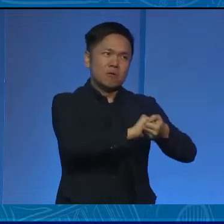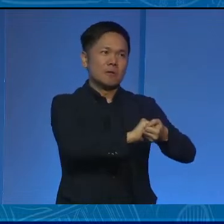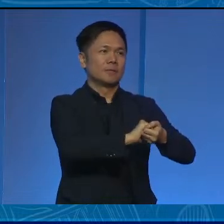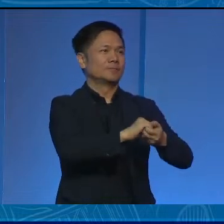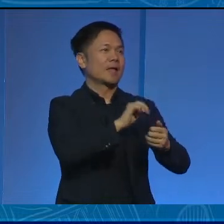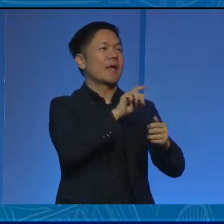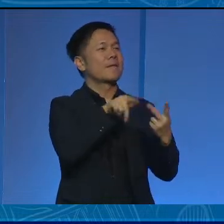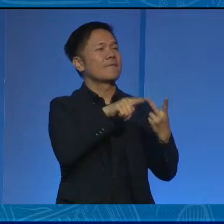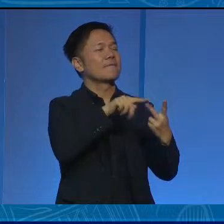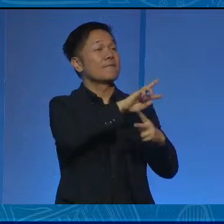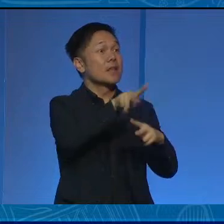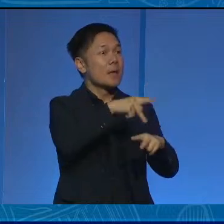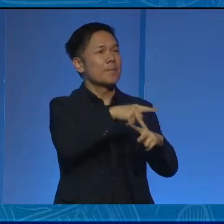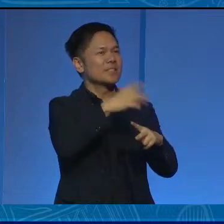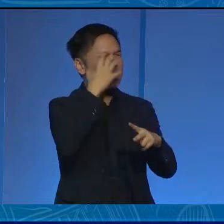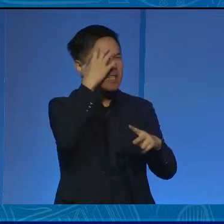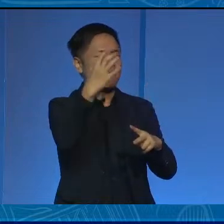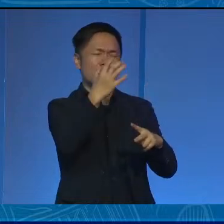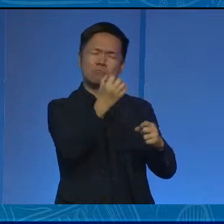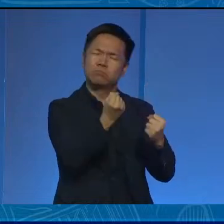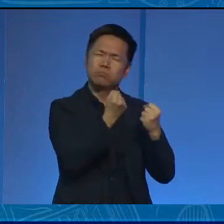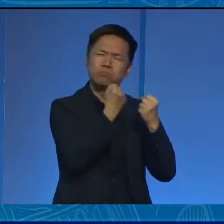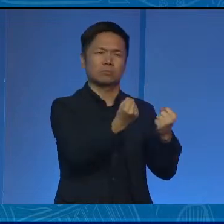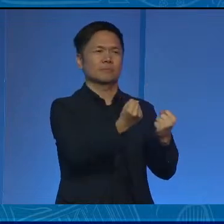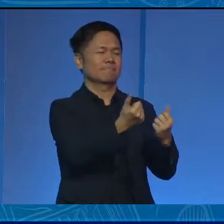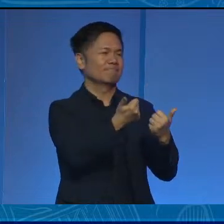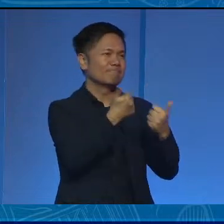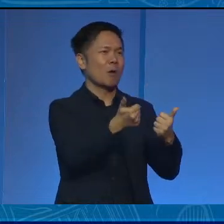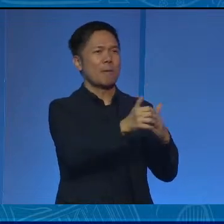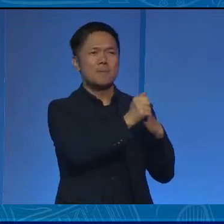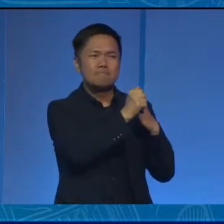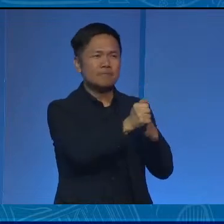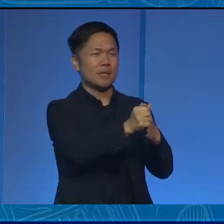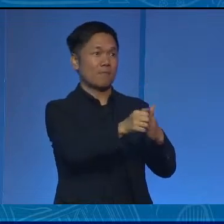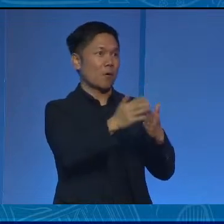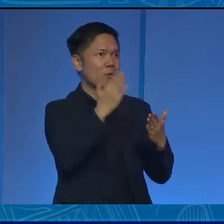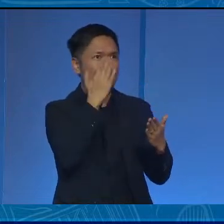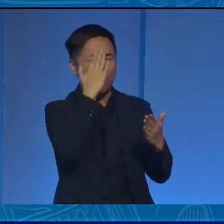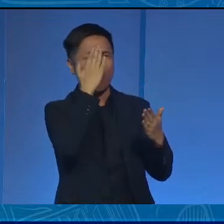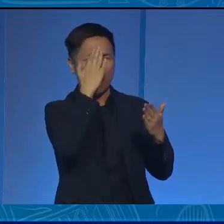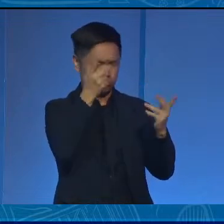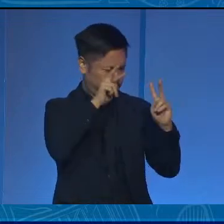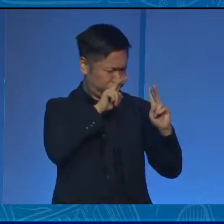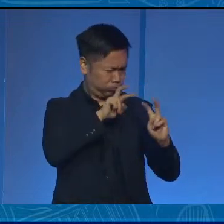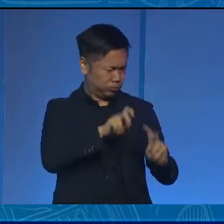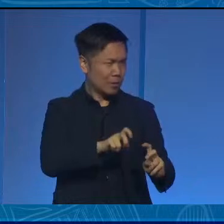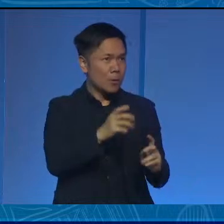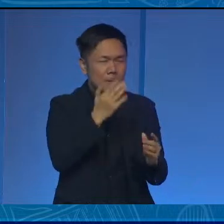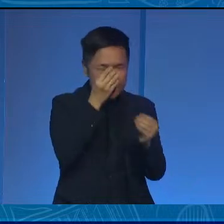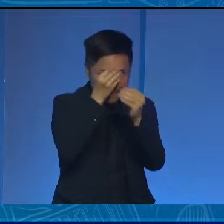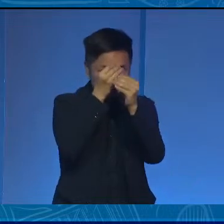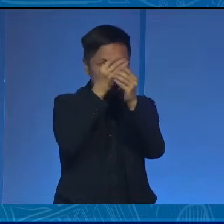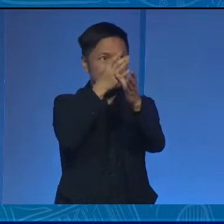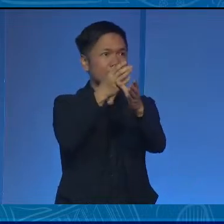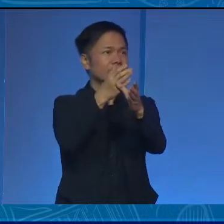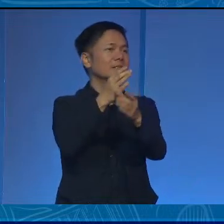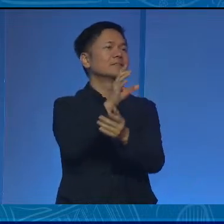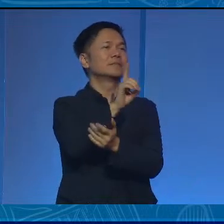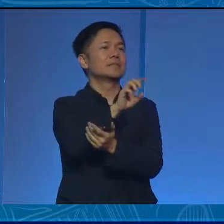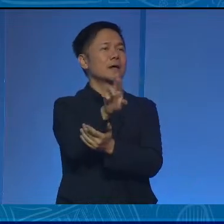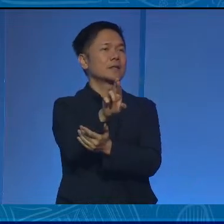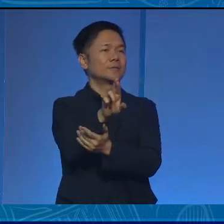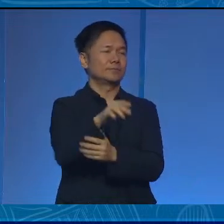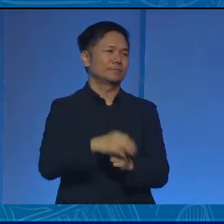of the Philippines for the strong leadership on the topic of disaster risk reduction. Your commitment is